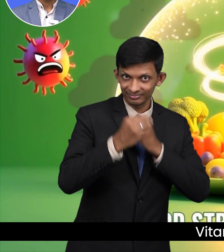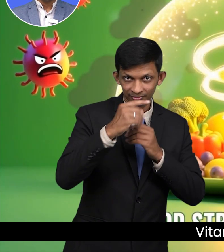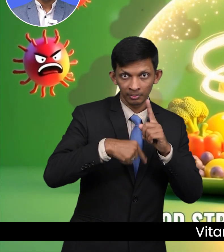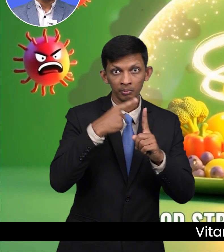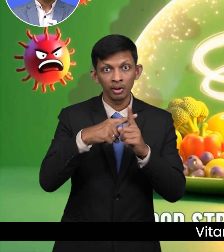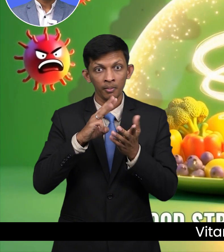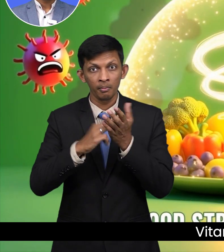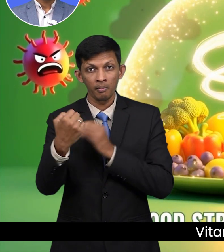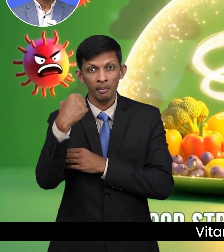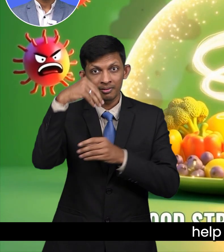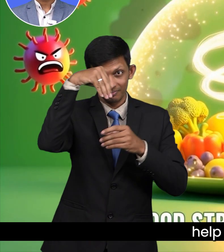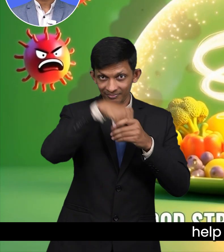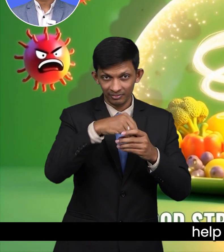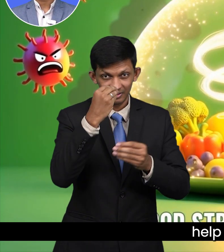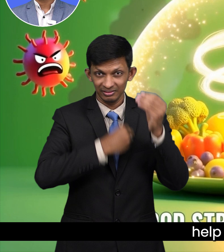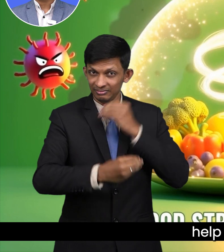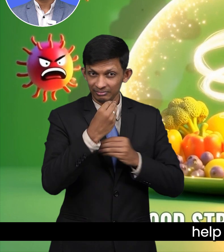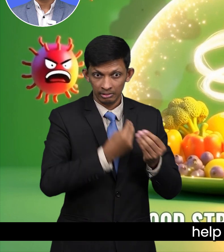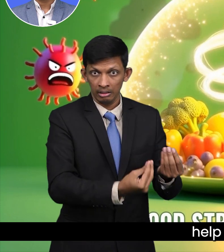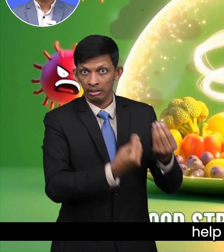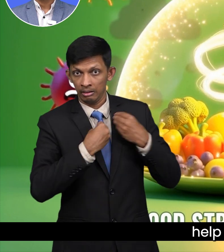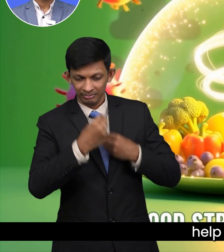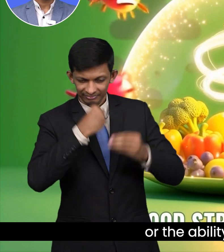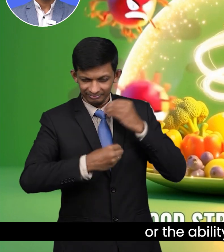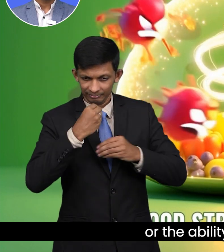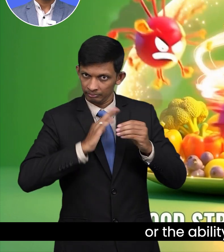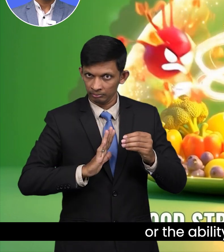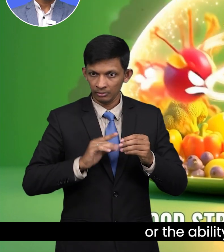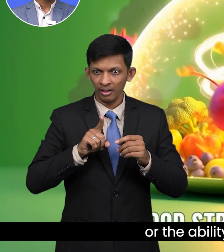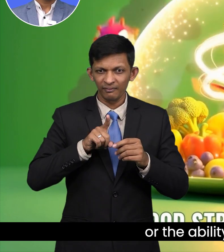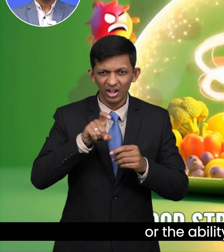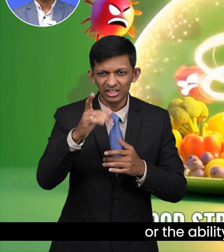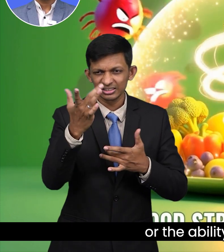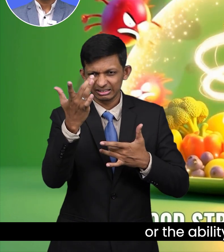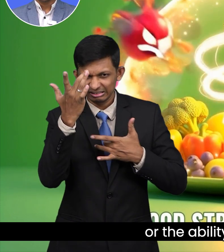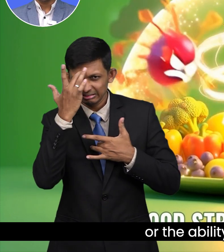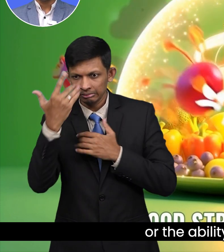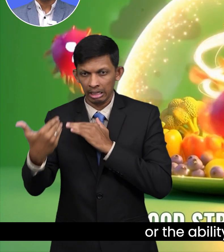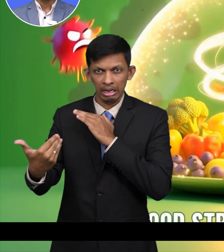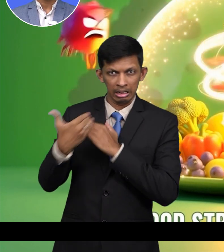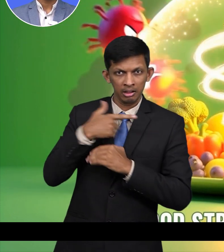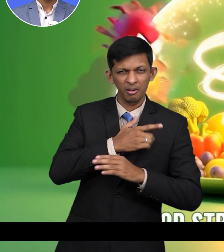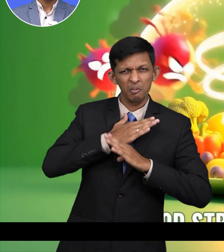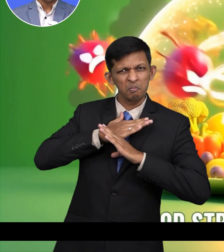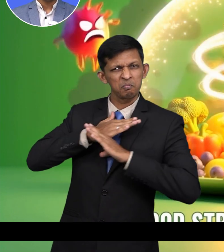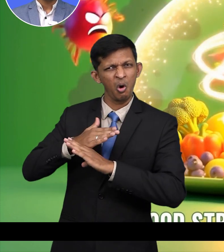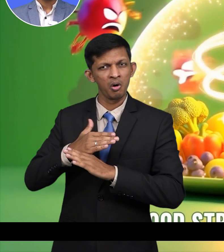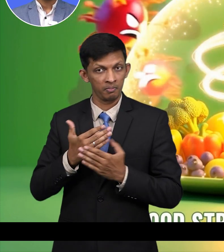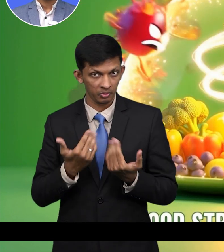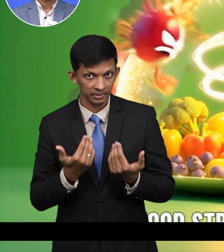Vitamins and minerals help us build resistance or the ability to fight against diseases and stay